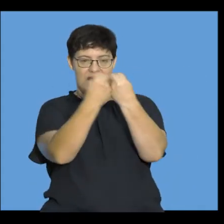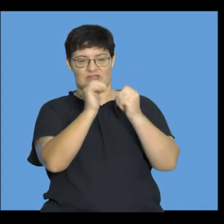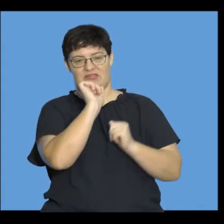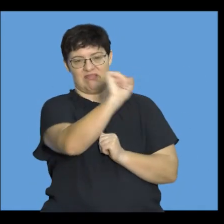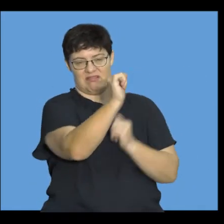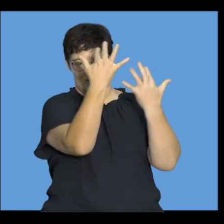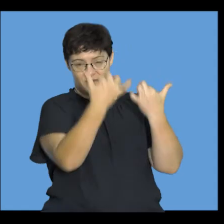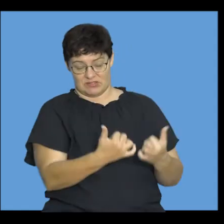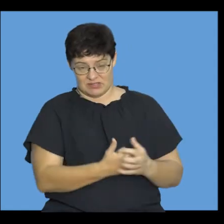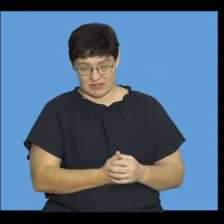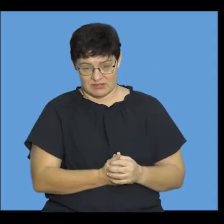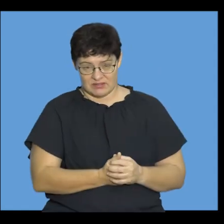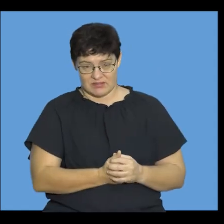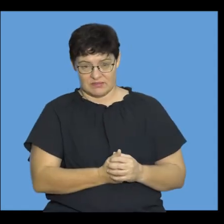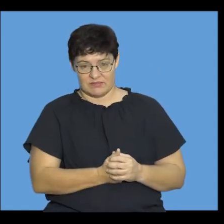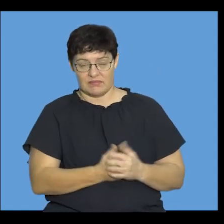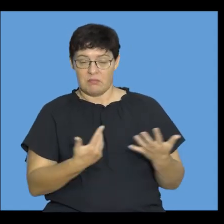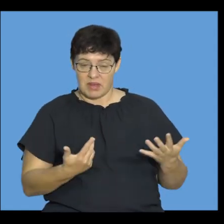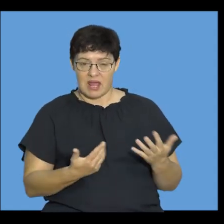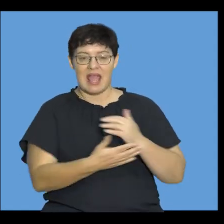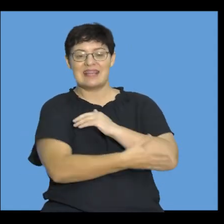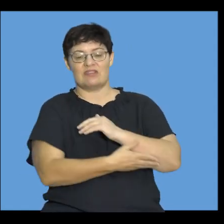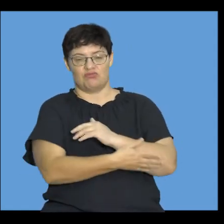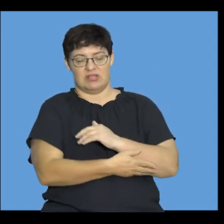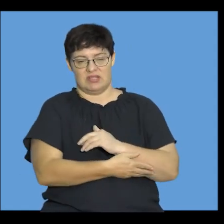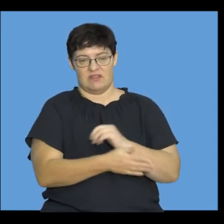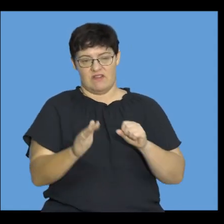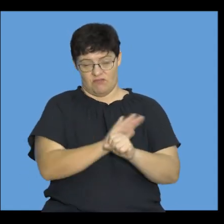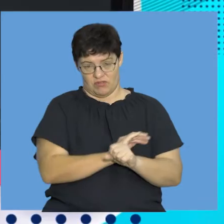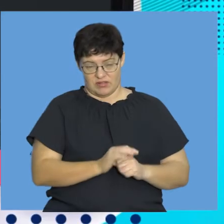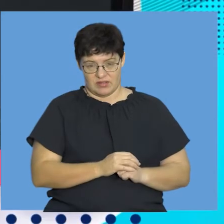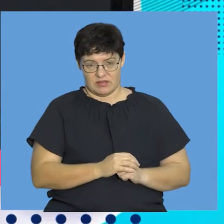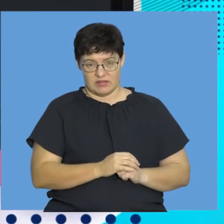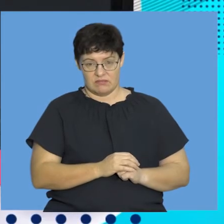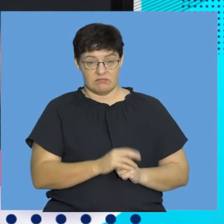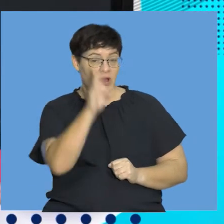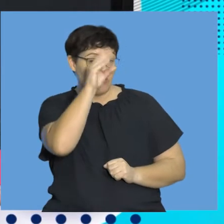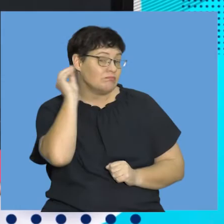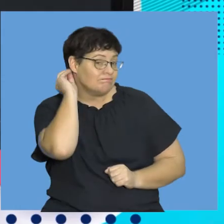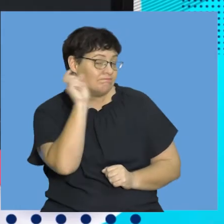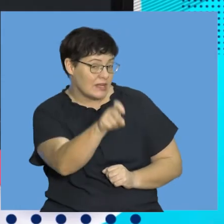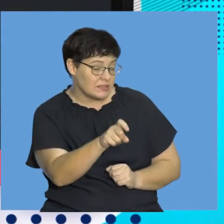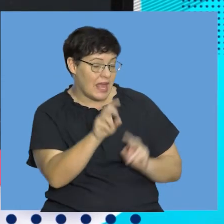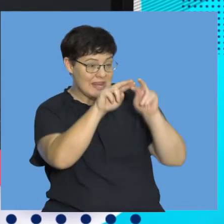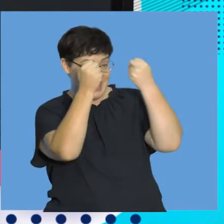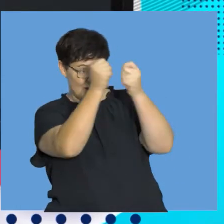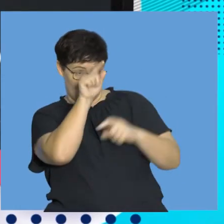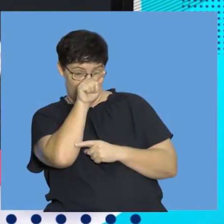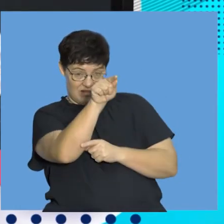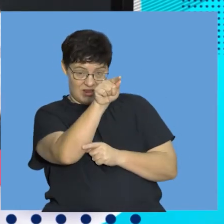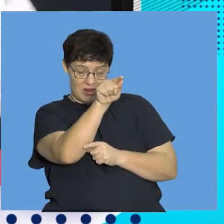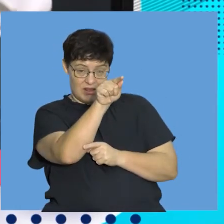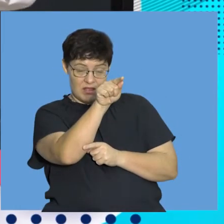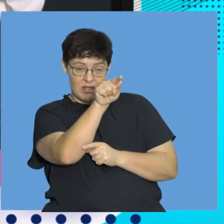went on and spoke about the national budget in terms of the budget for the country. Now remember something